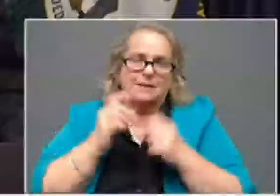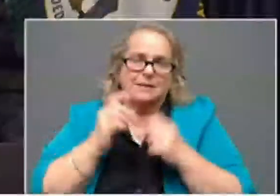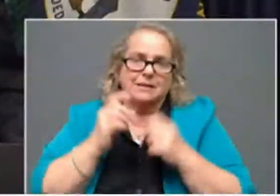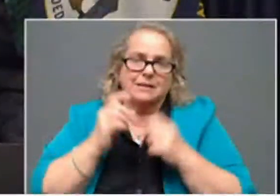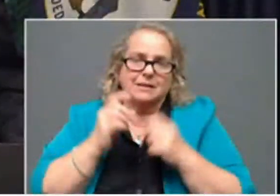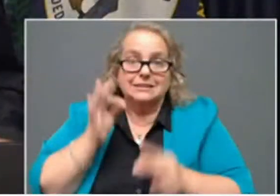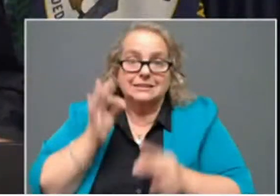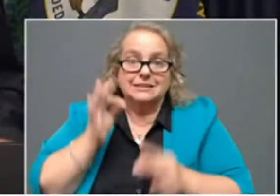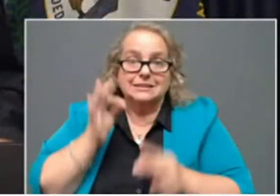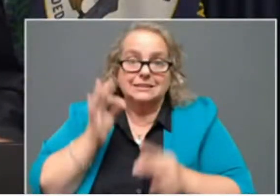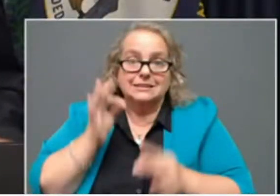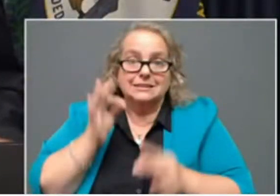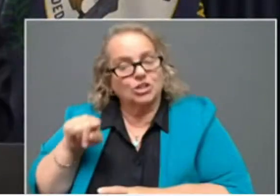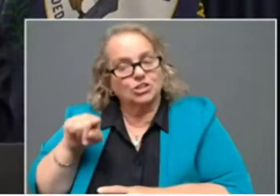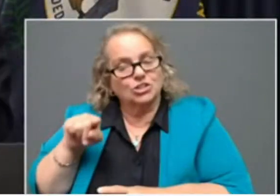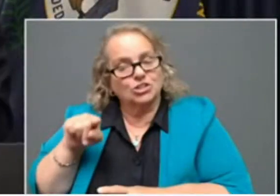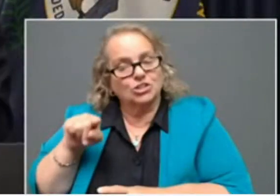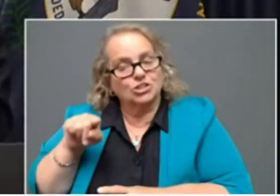with.